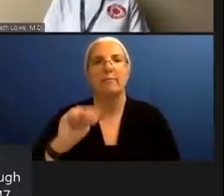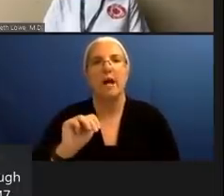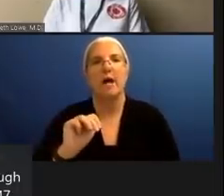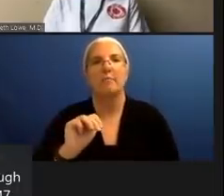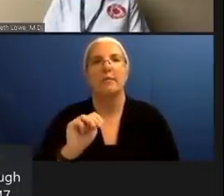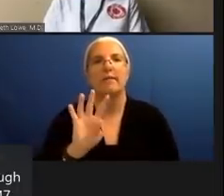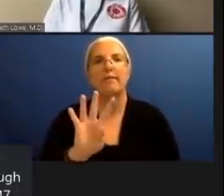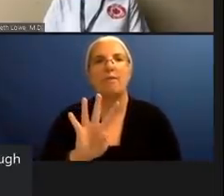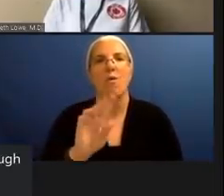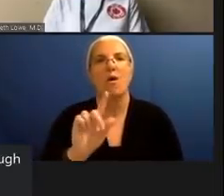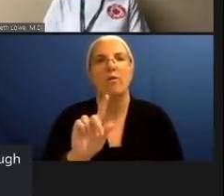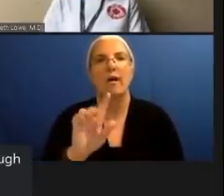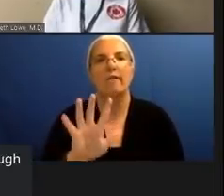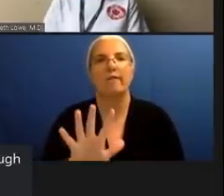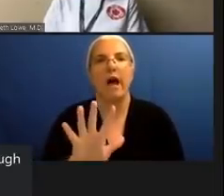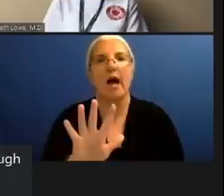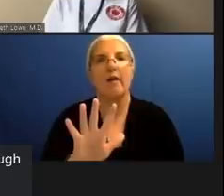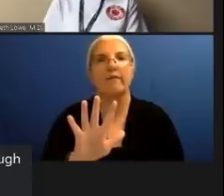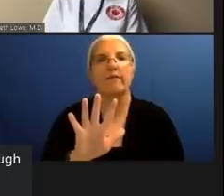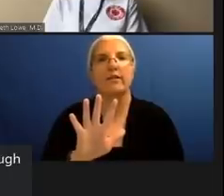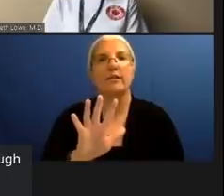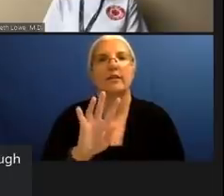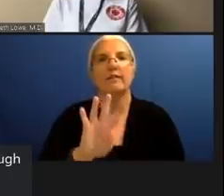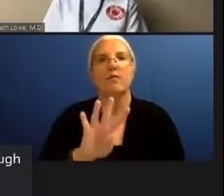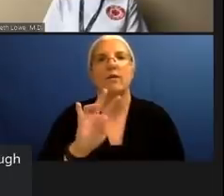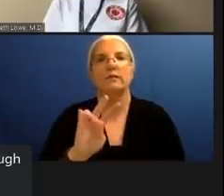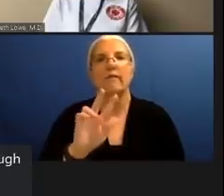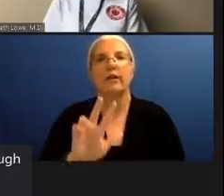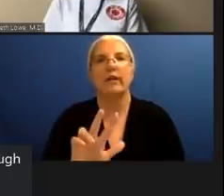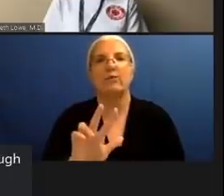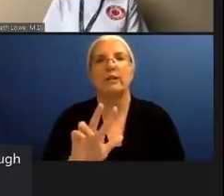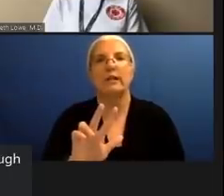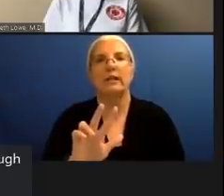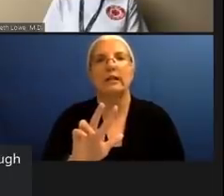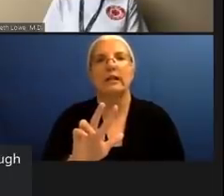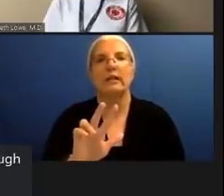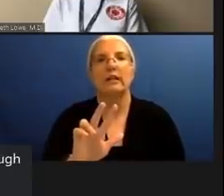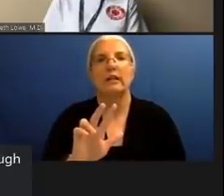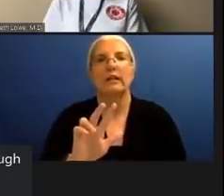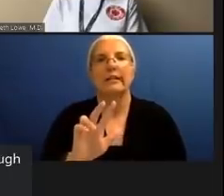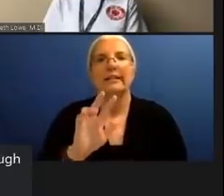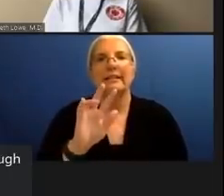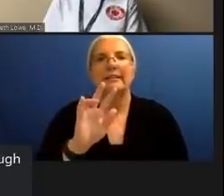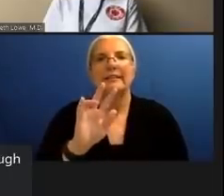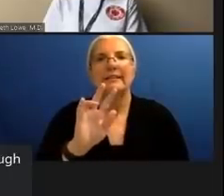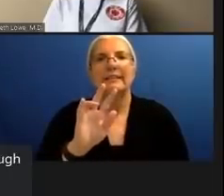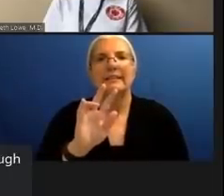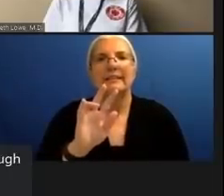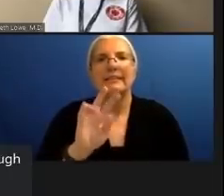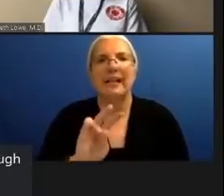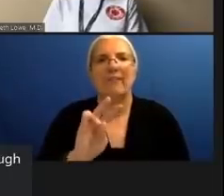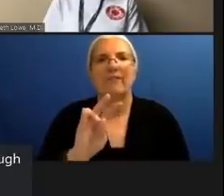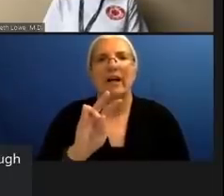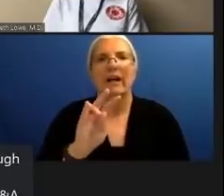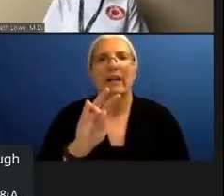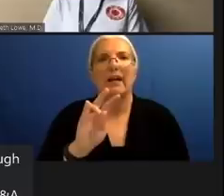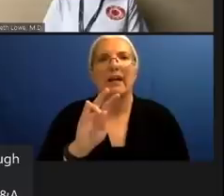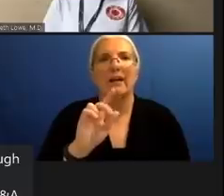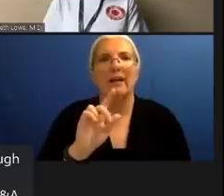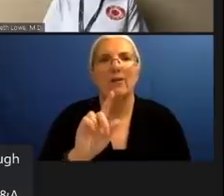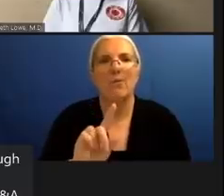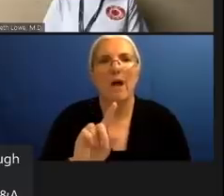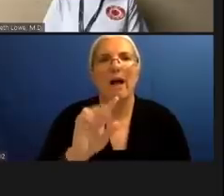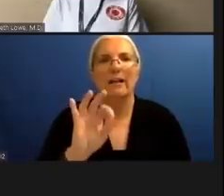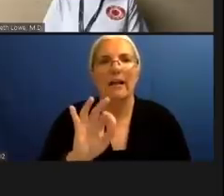415-473-7191. And with that, let's get started with some Q&A. So in light of the